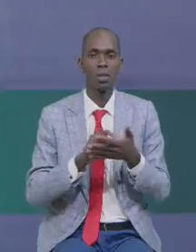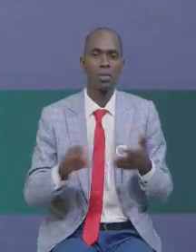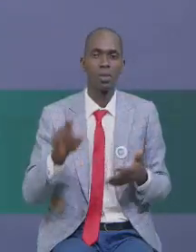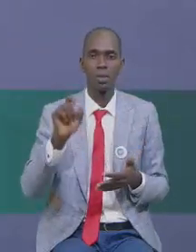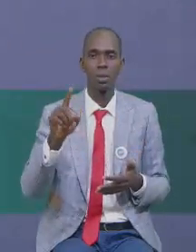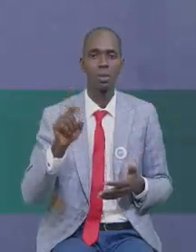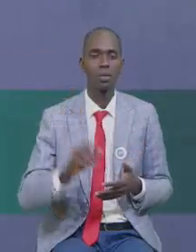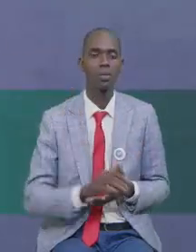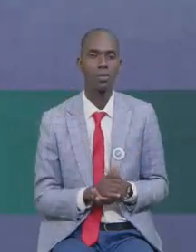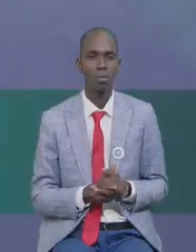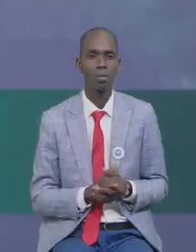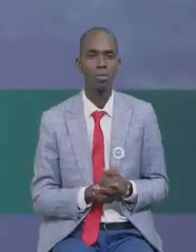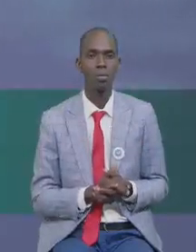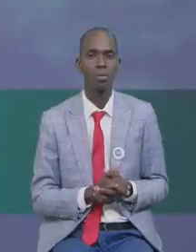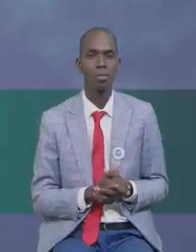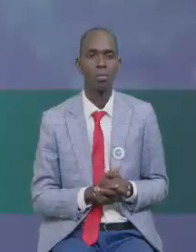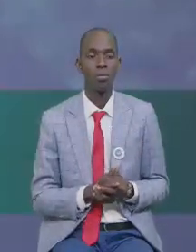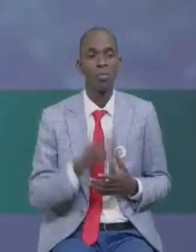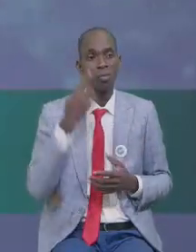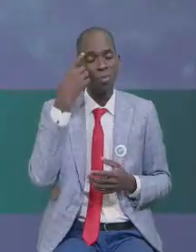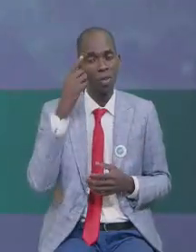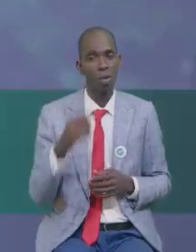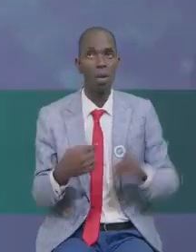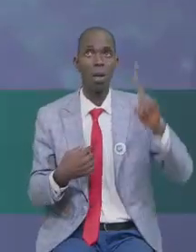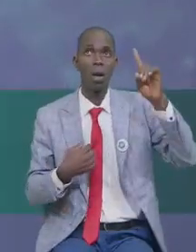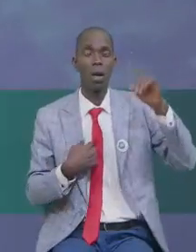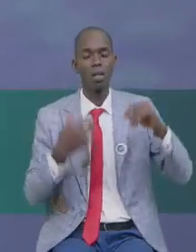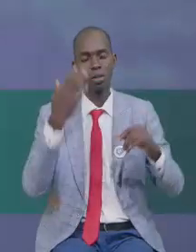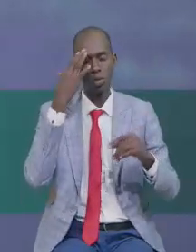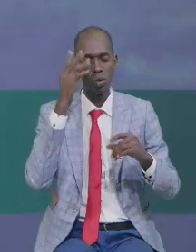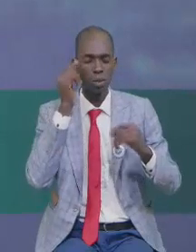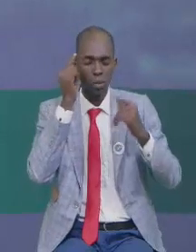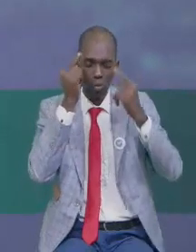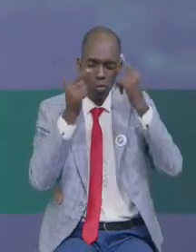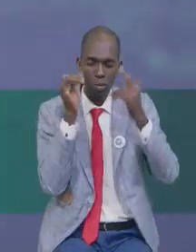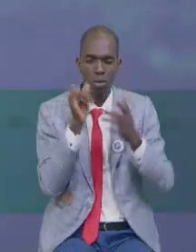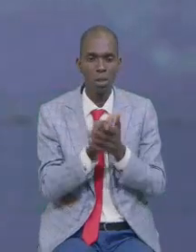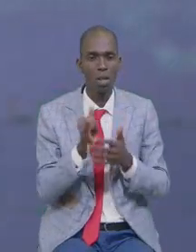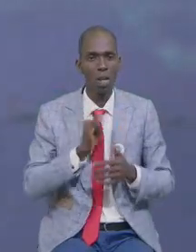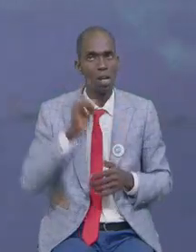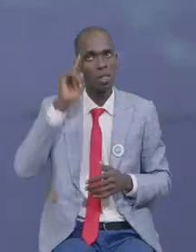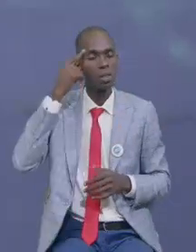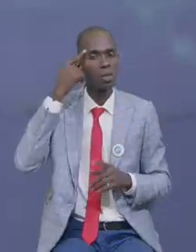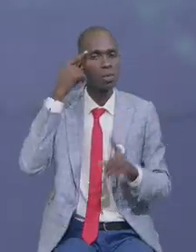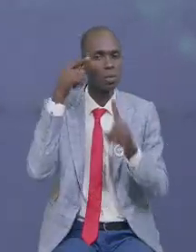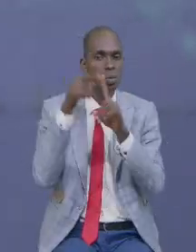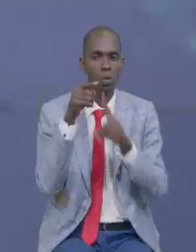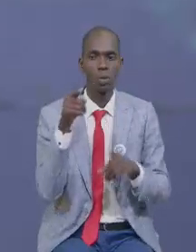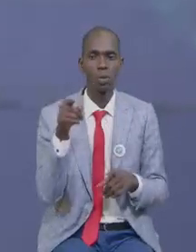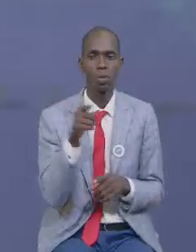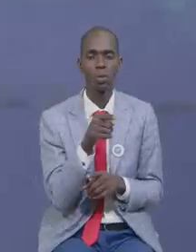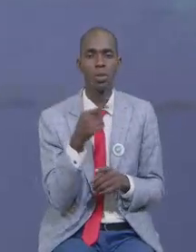verse 11. For I know the thoughts that I think toward you, says the